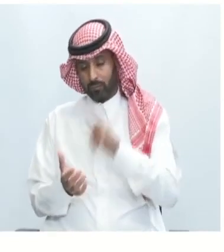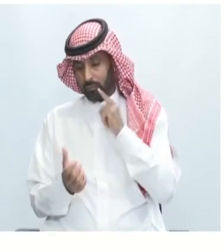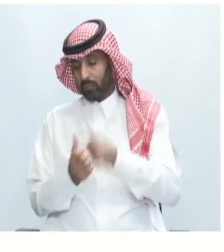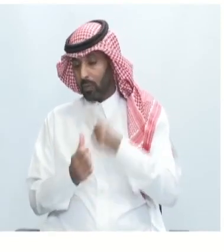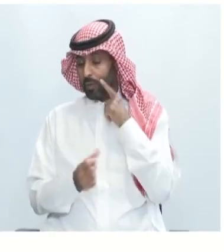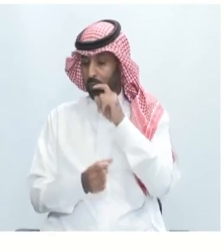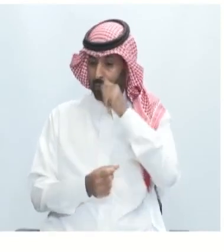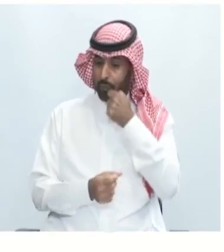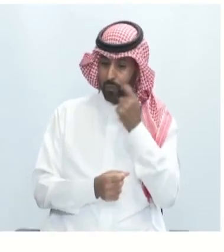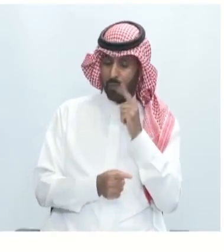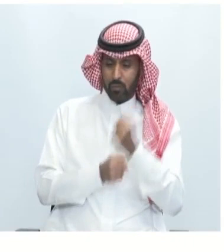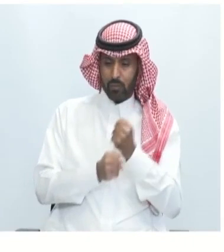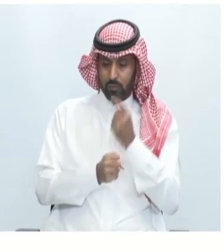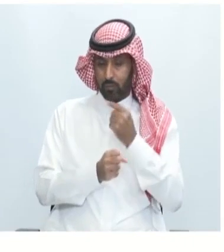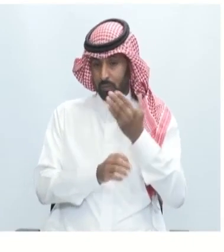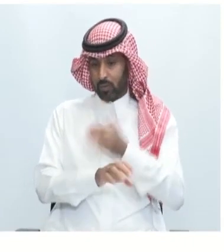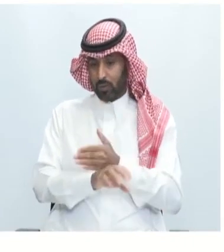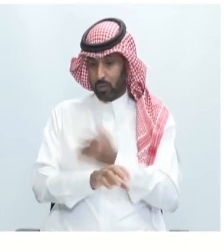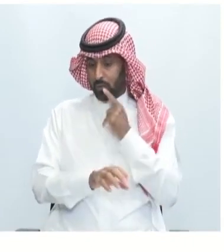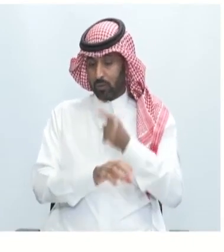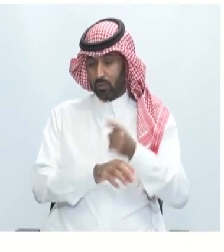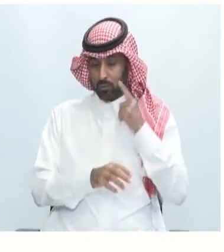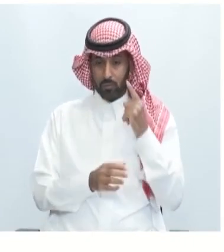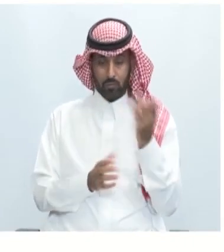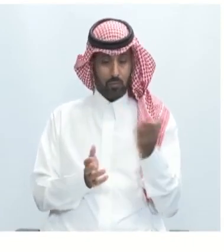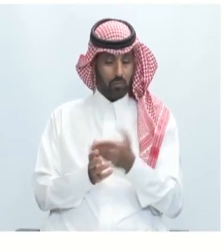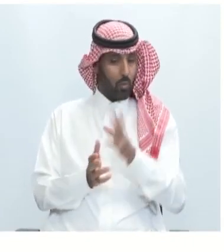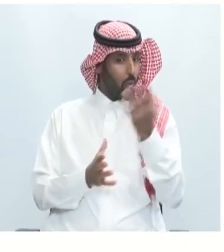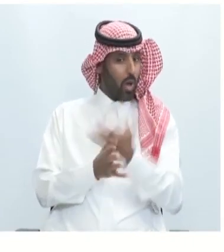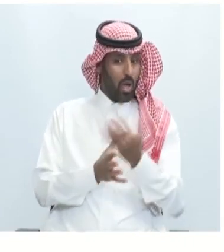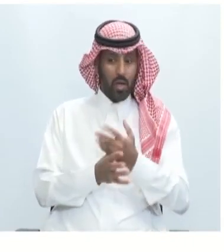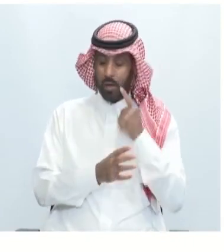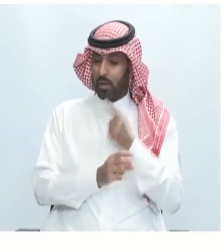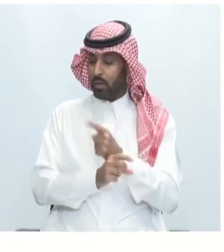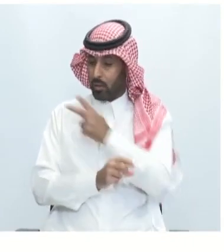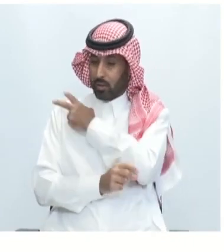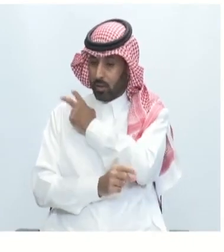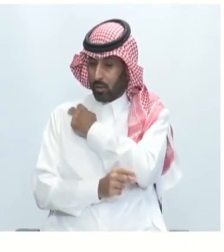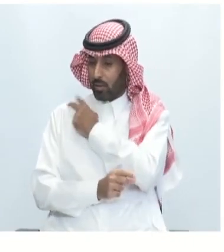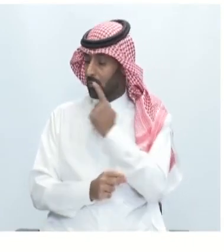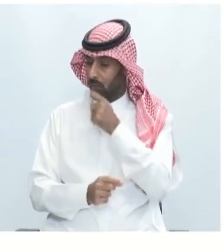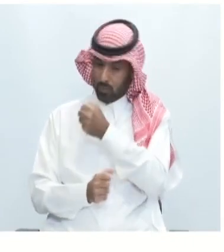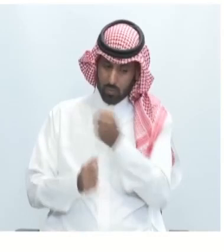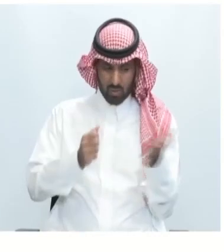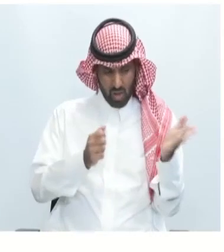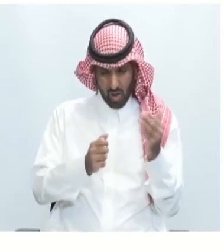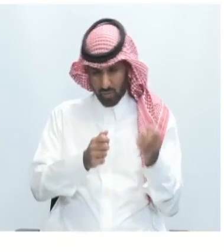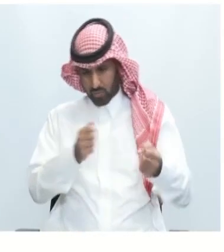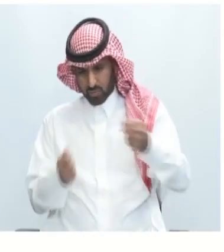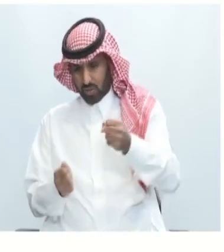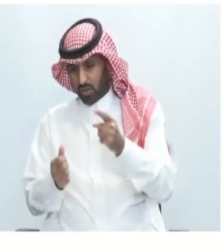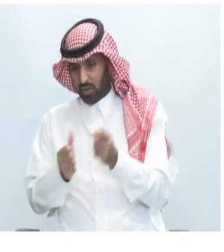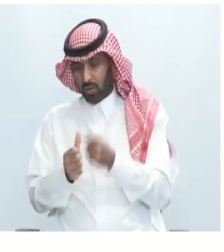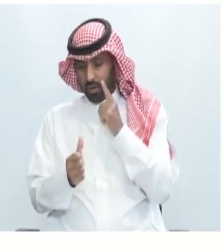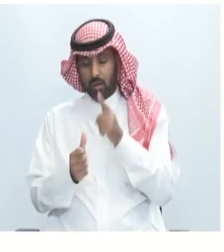what had the man been doing earlier in the day? Why had the police officer pulled the car over? The third